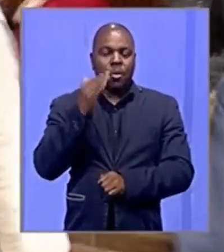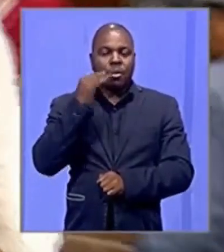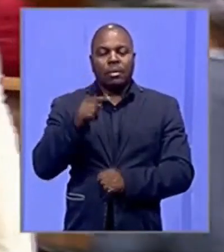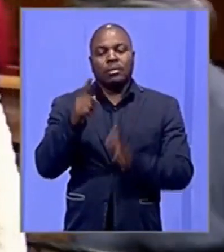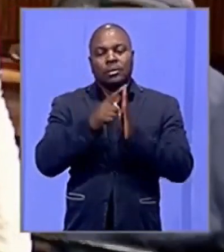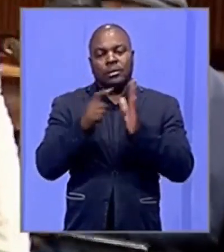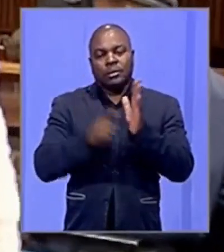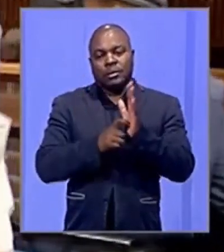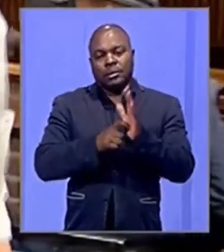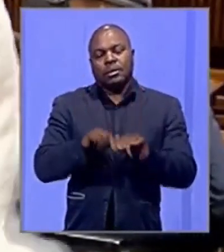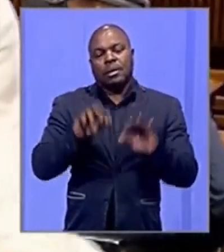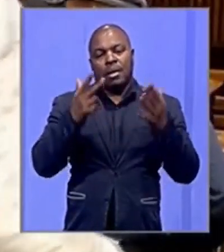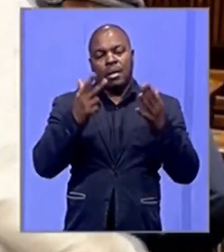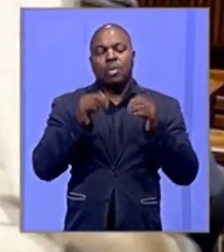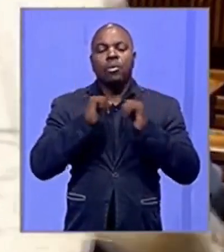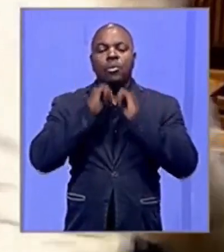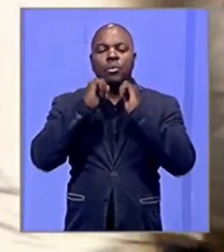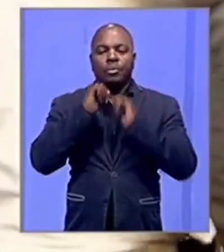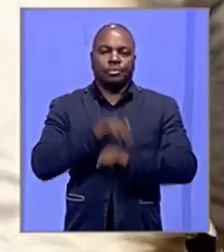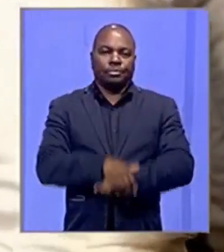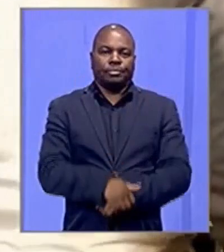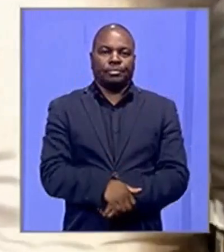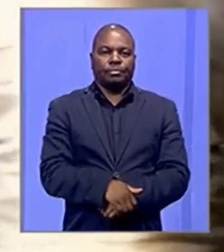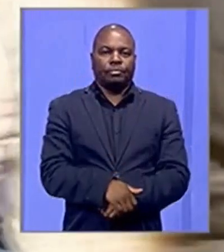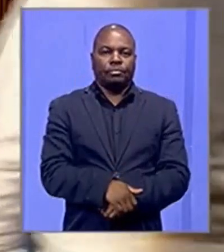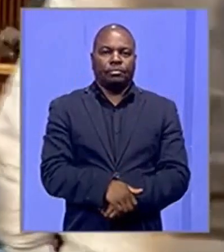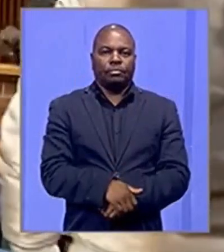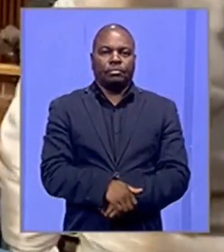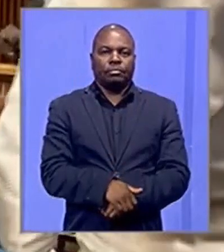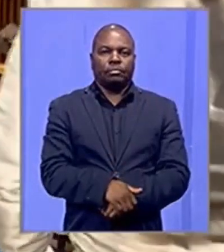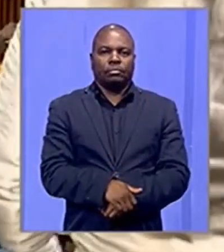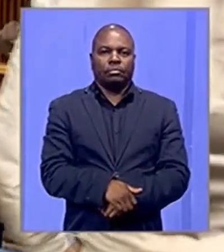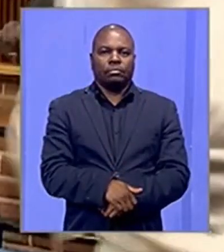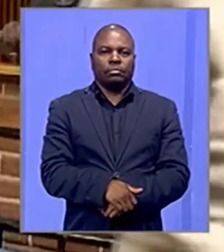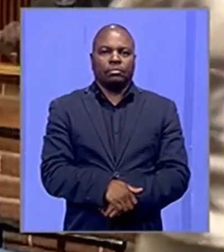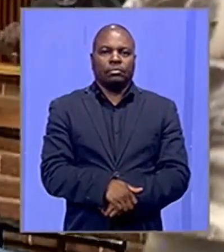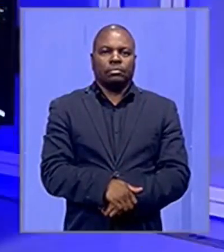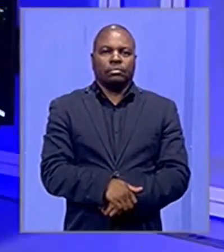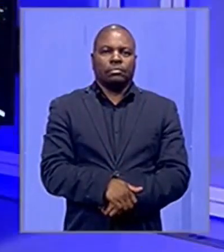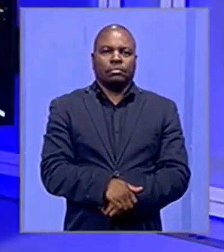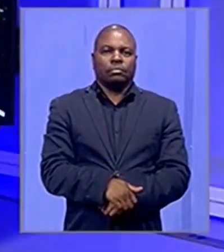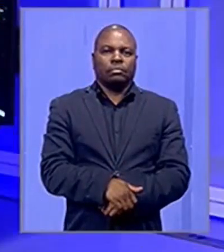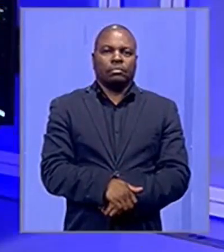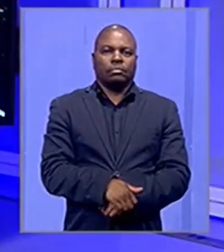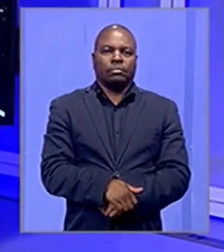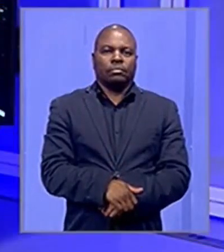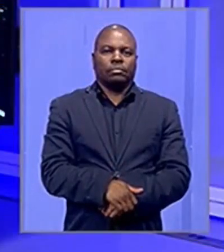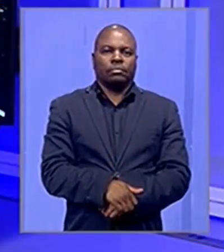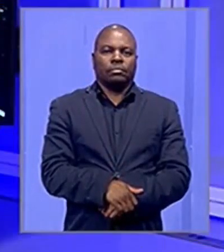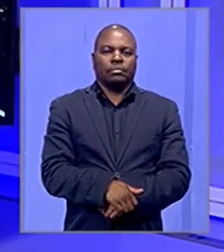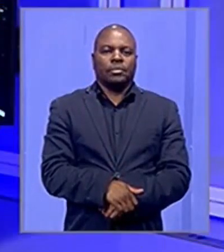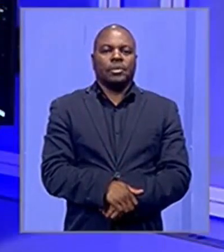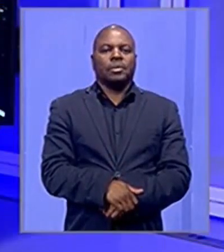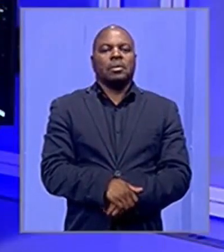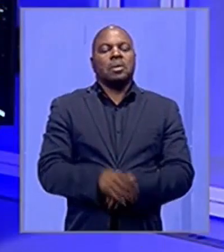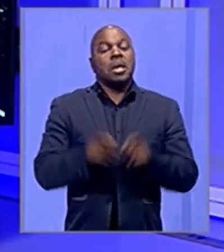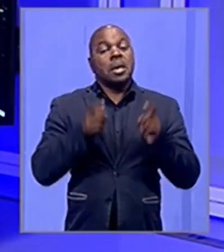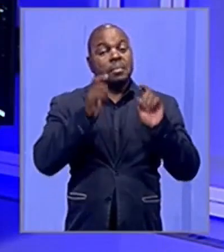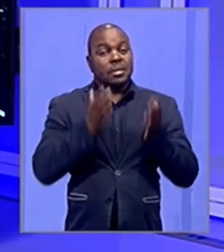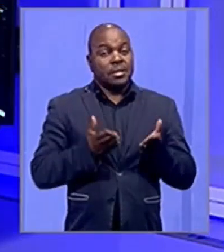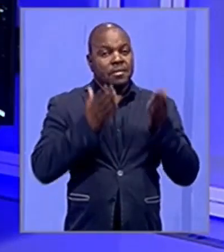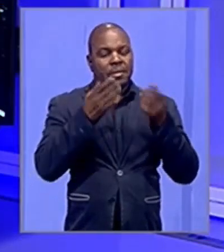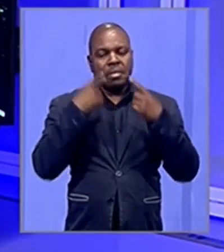a tlhola malatsi a le 8. Kamogelo Siekwi, SABC News, Bloemfontein. Ba ditshebeletso tsa tshohanyetso